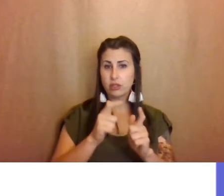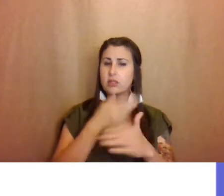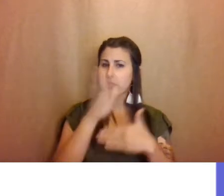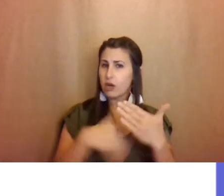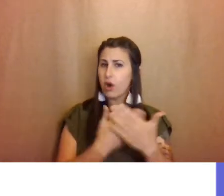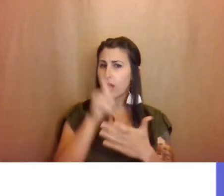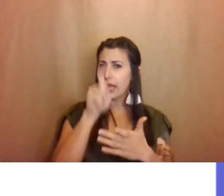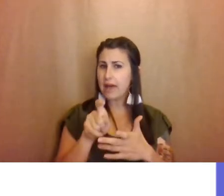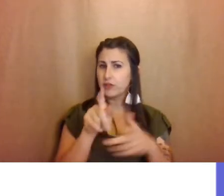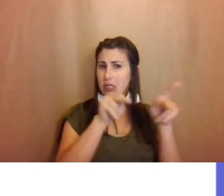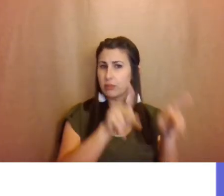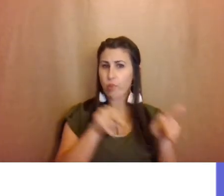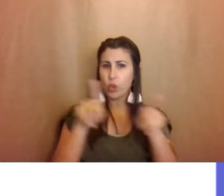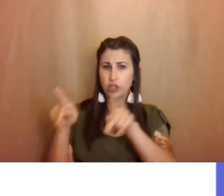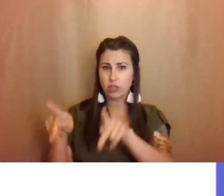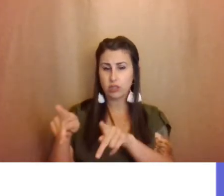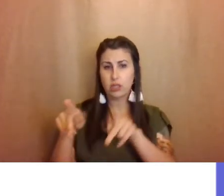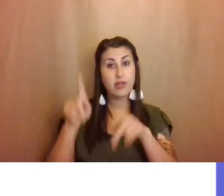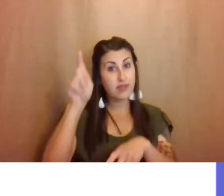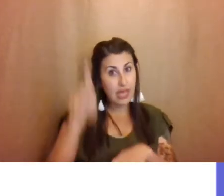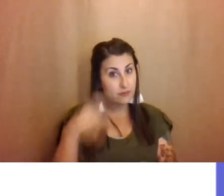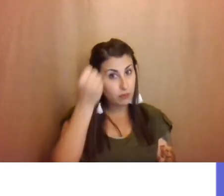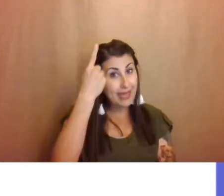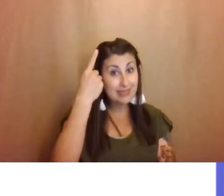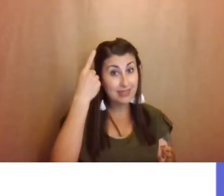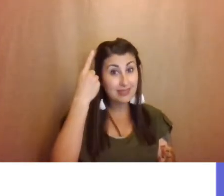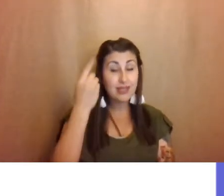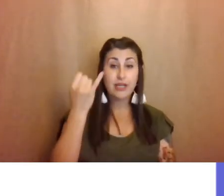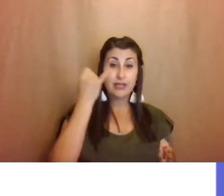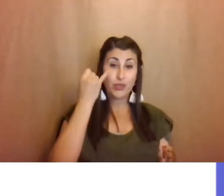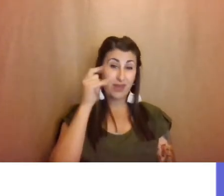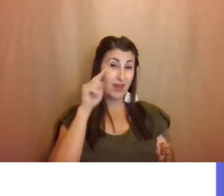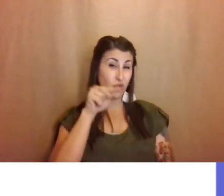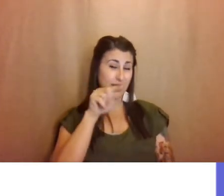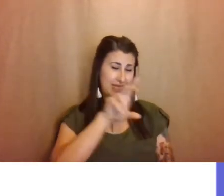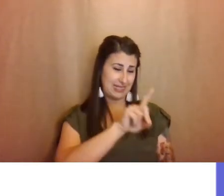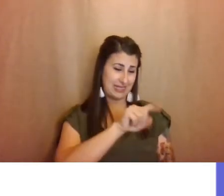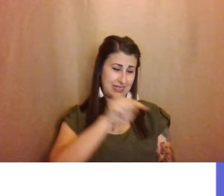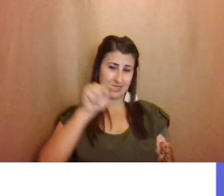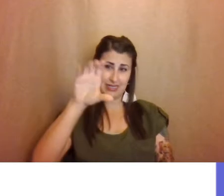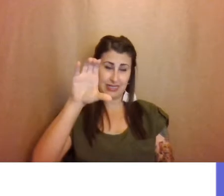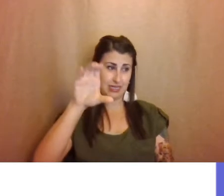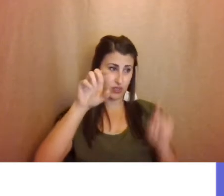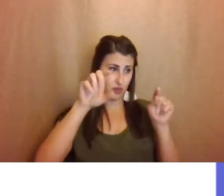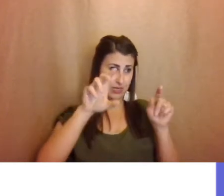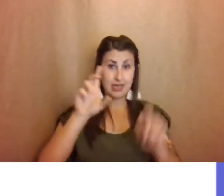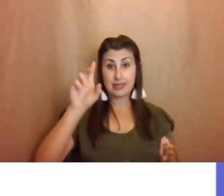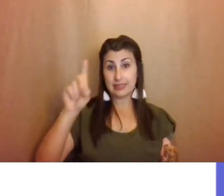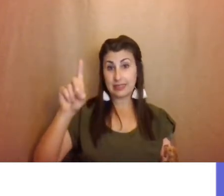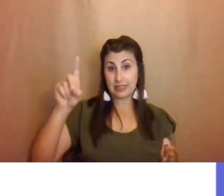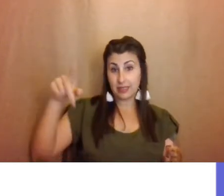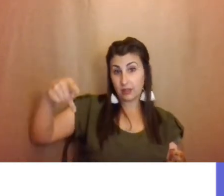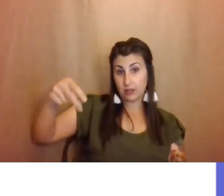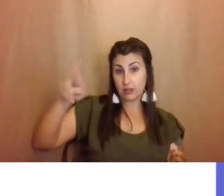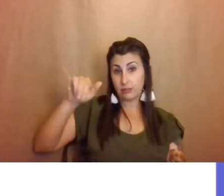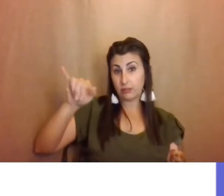be proportional. So they all have to make sense. So if I'm looking from D to C, here's D